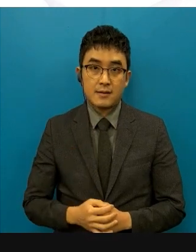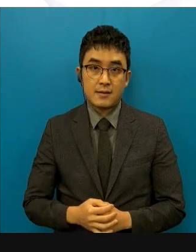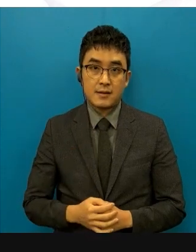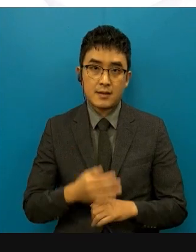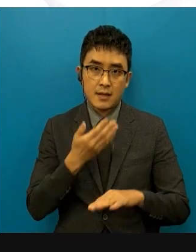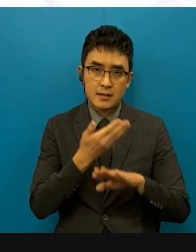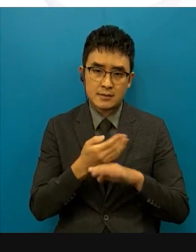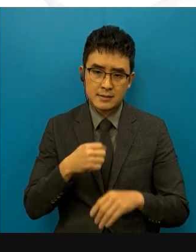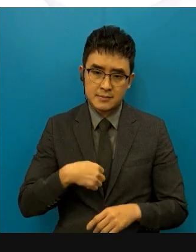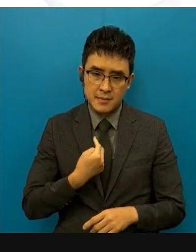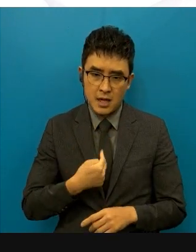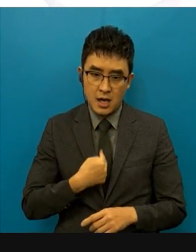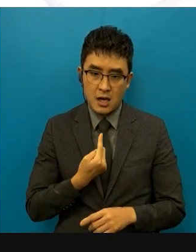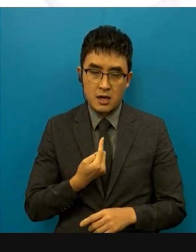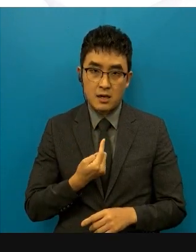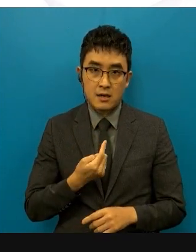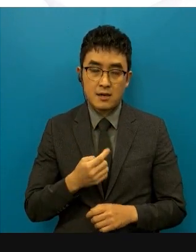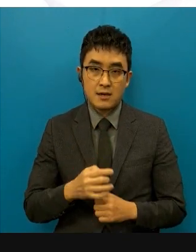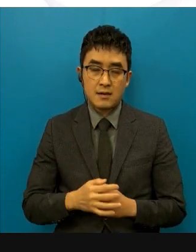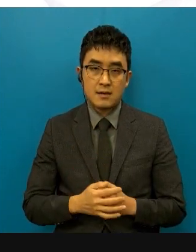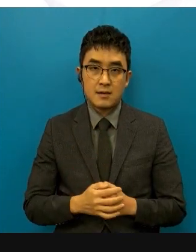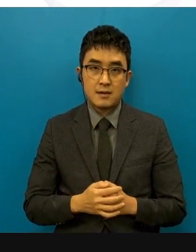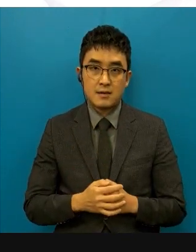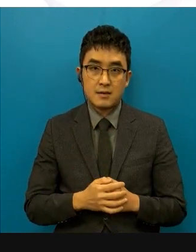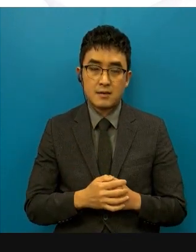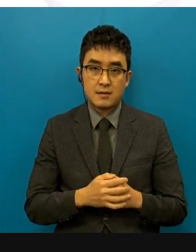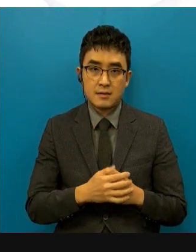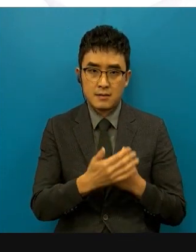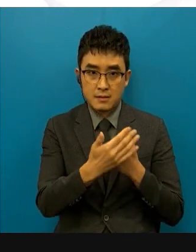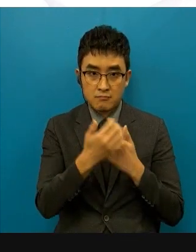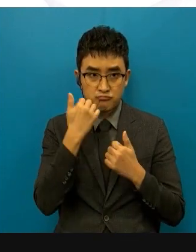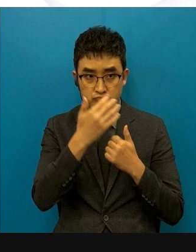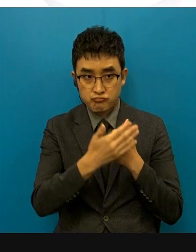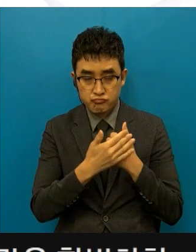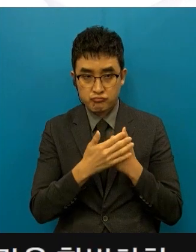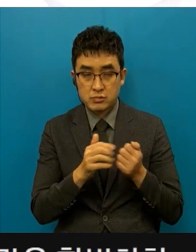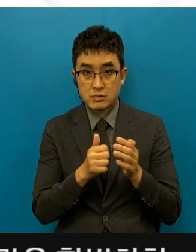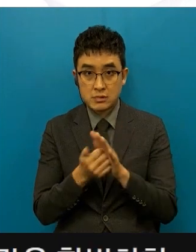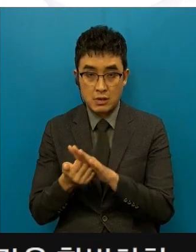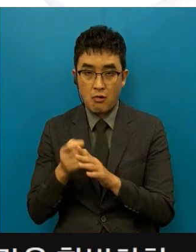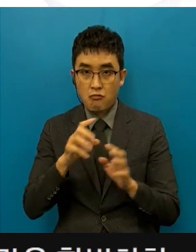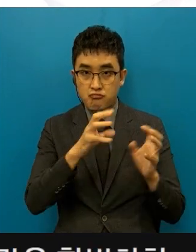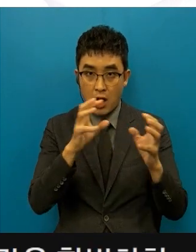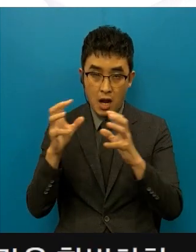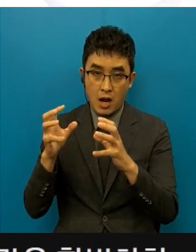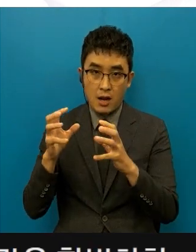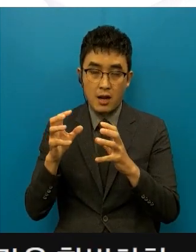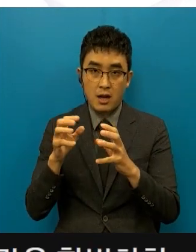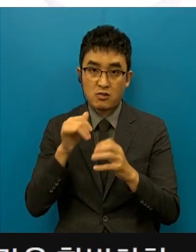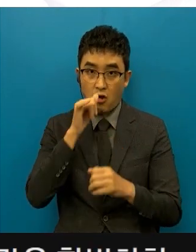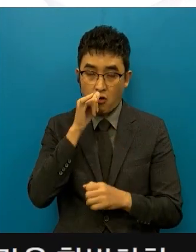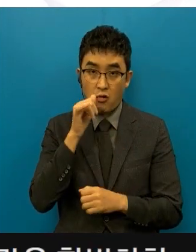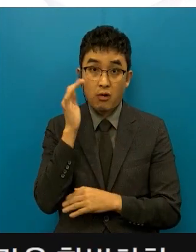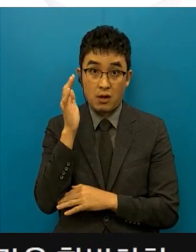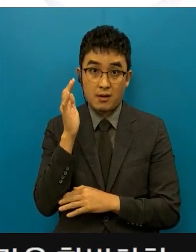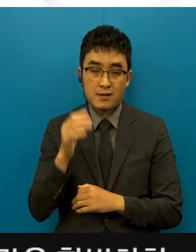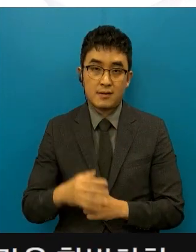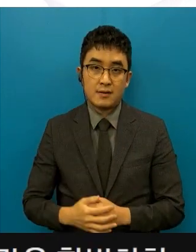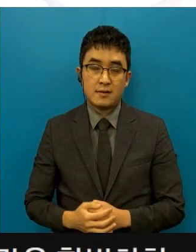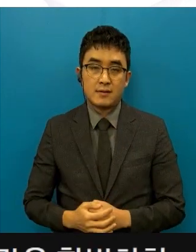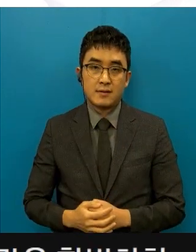assisted suicide as a way, as a kind of model for Japan or other countries to follow. But as far as I understand, there are